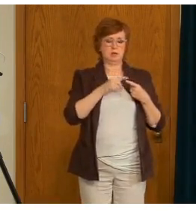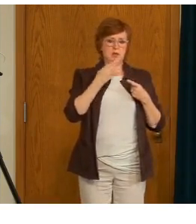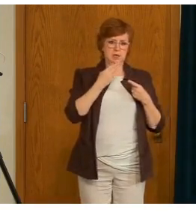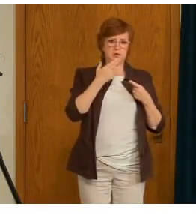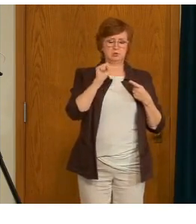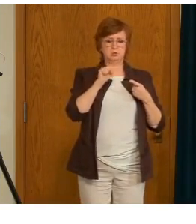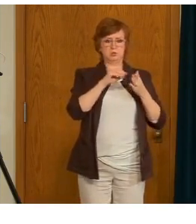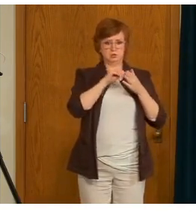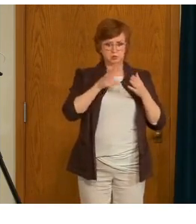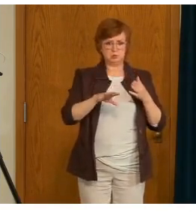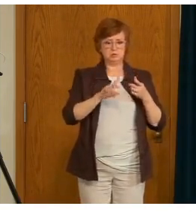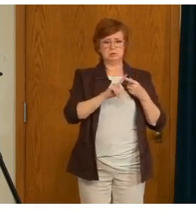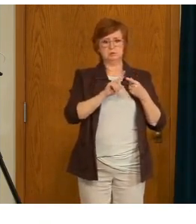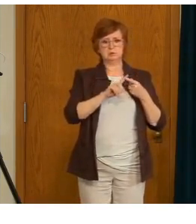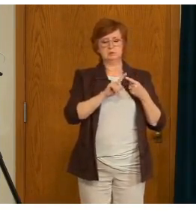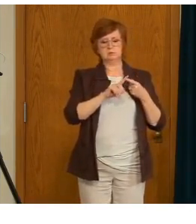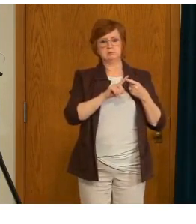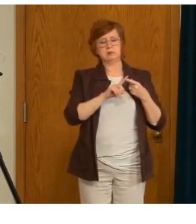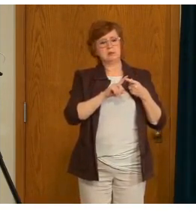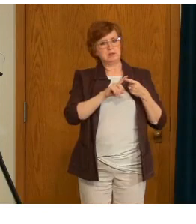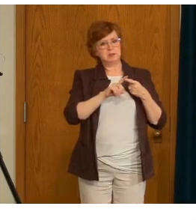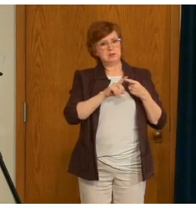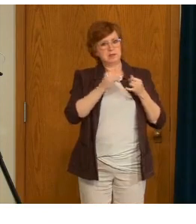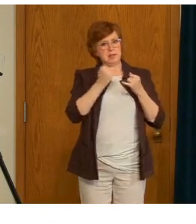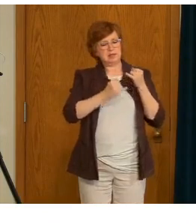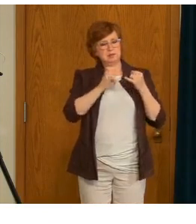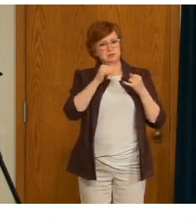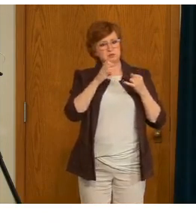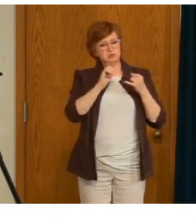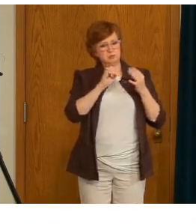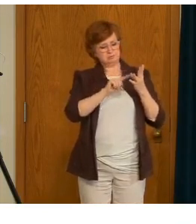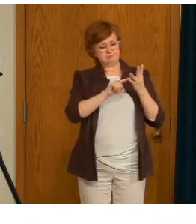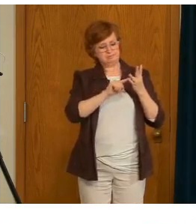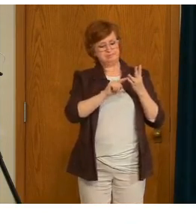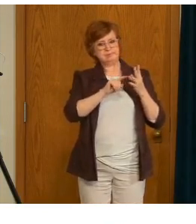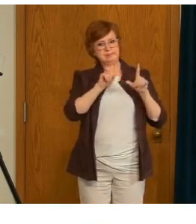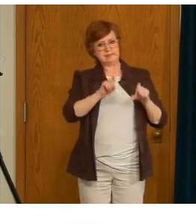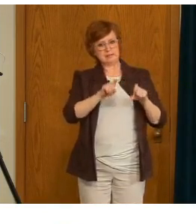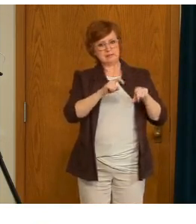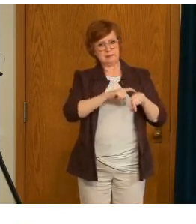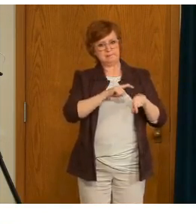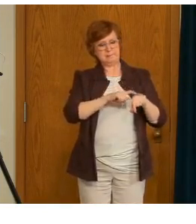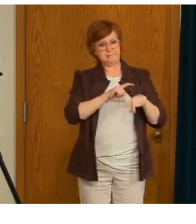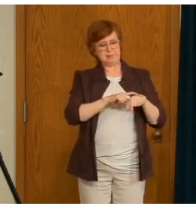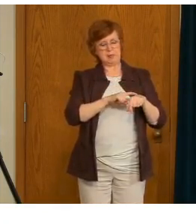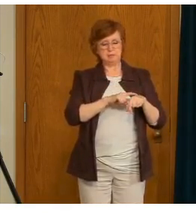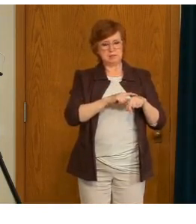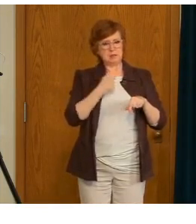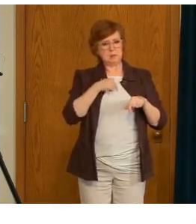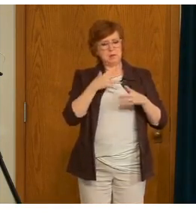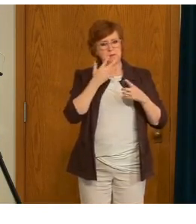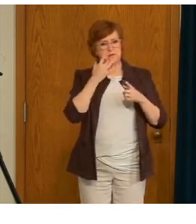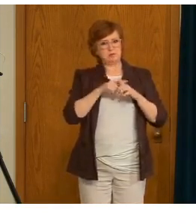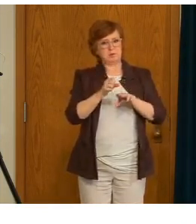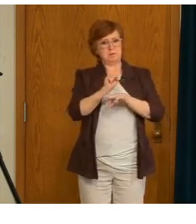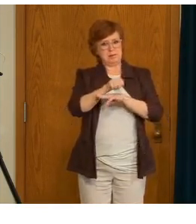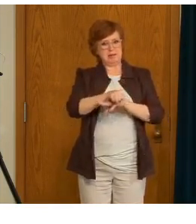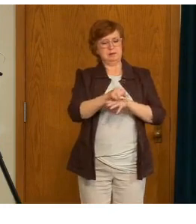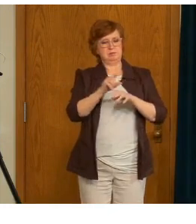will be in exam time. So we wanted to try to get it in before that time, just because it's